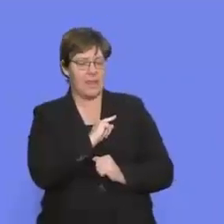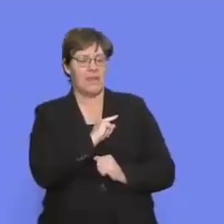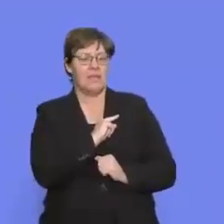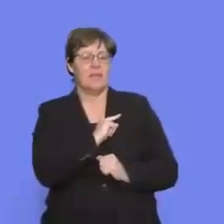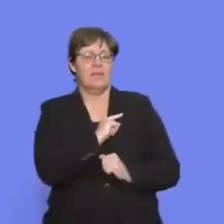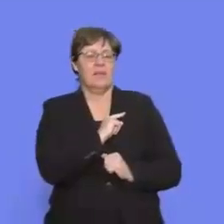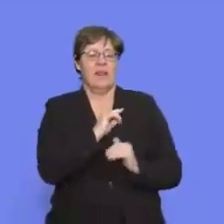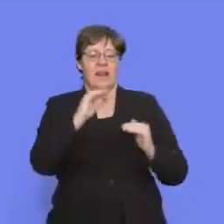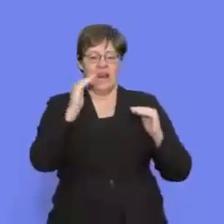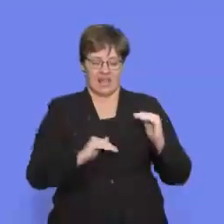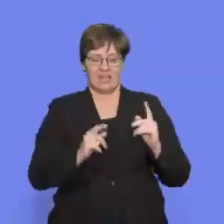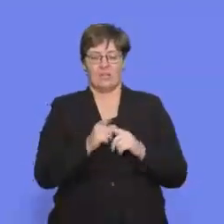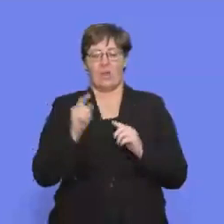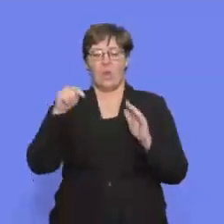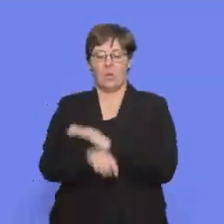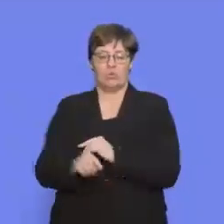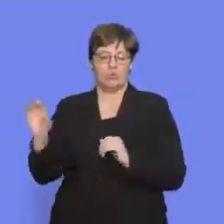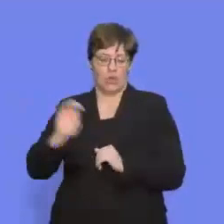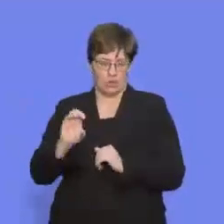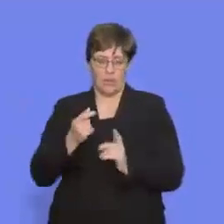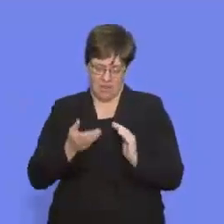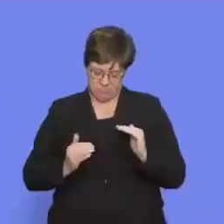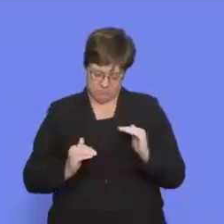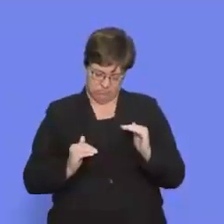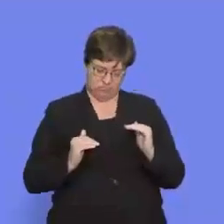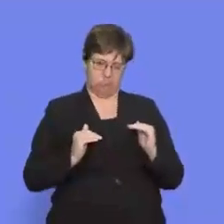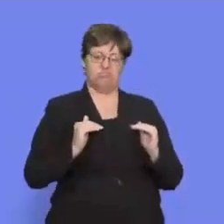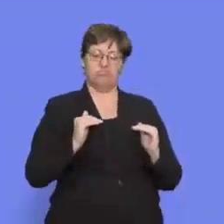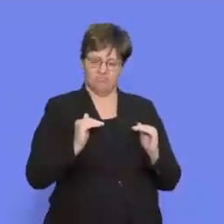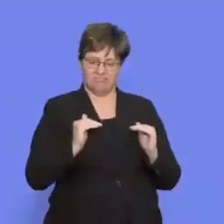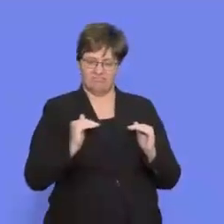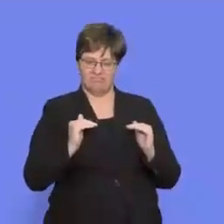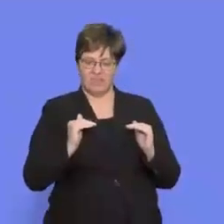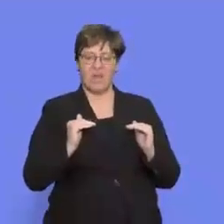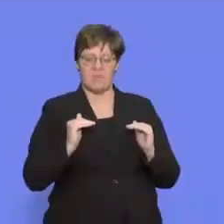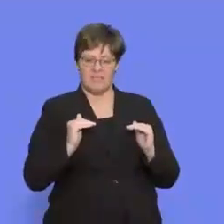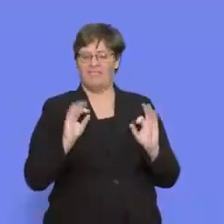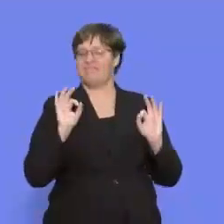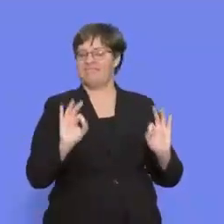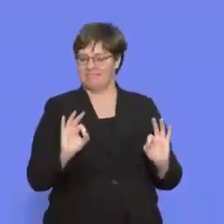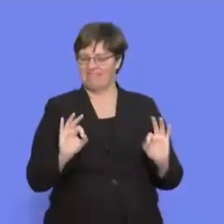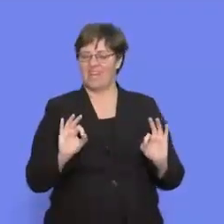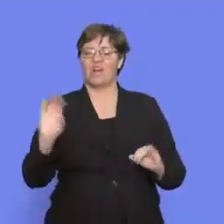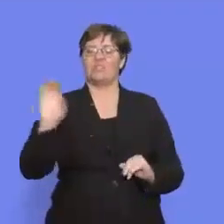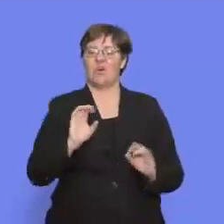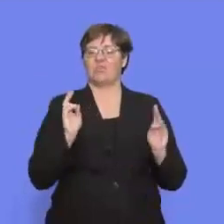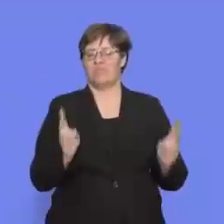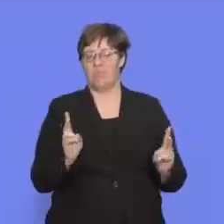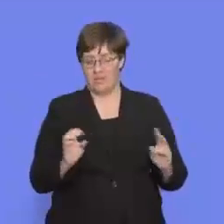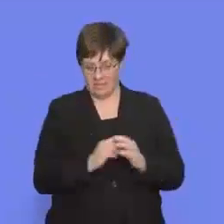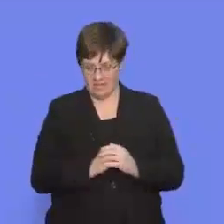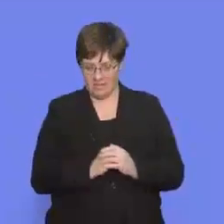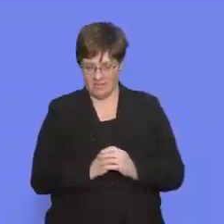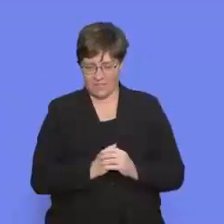the blood will now increase. Then it takes us to a normal level of salt in the system. In